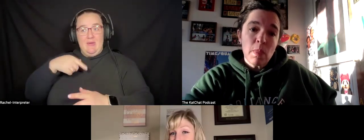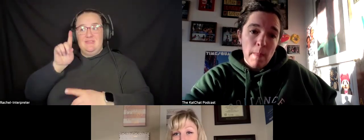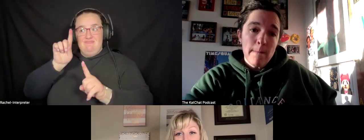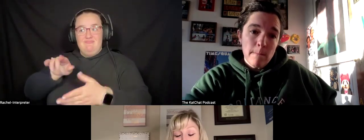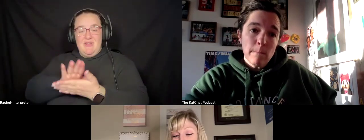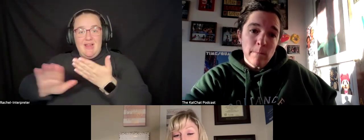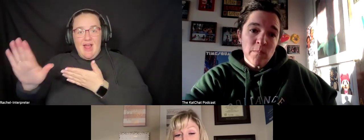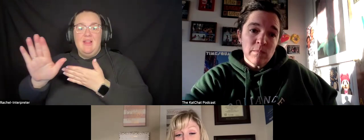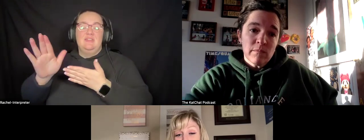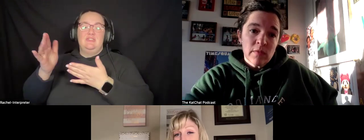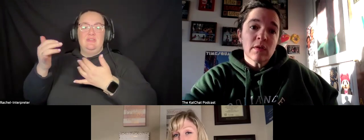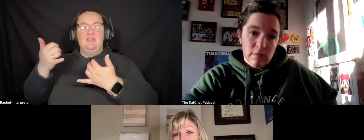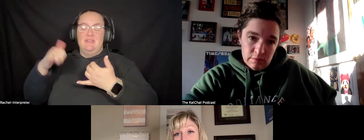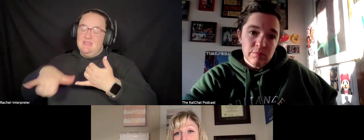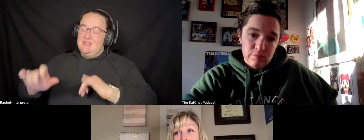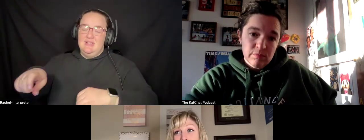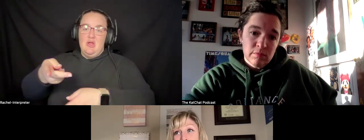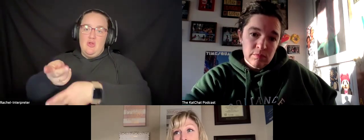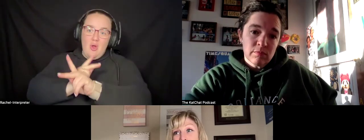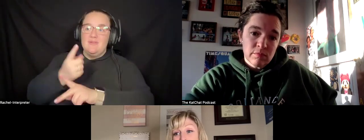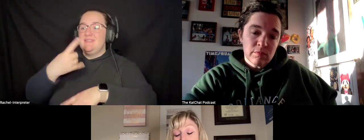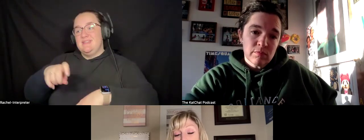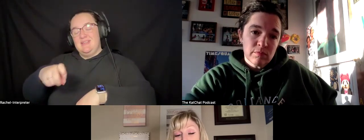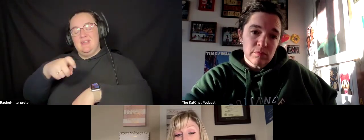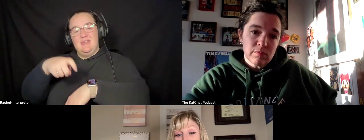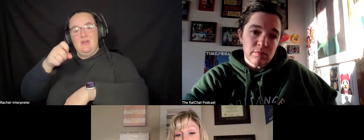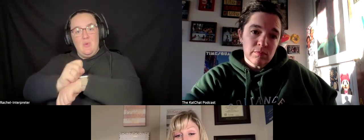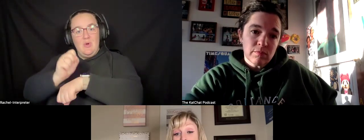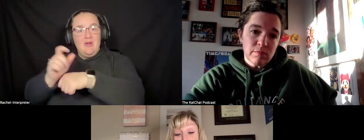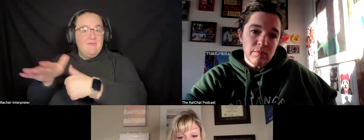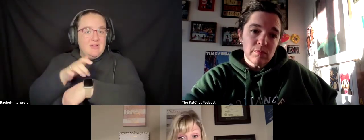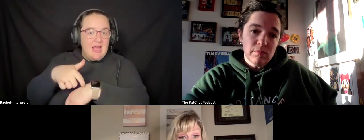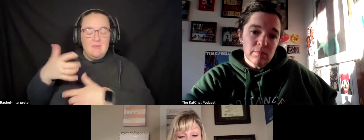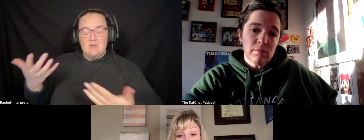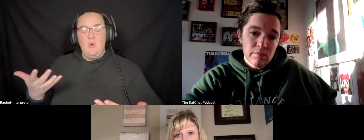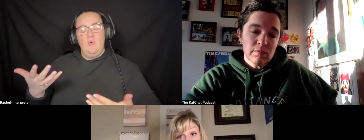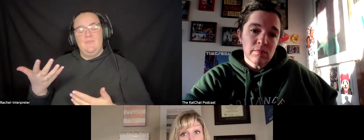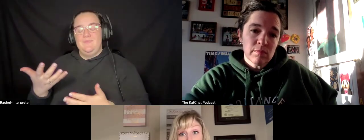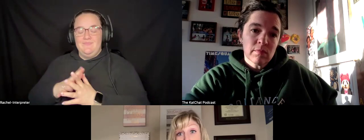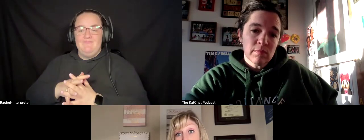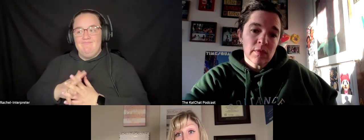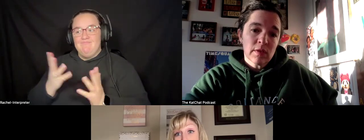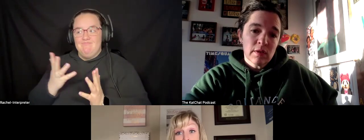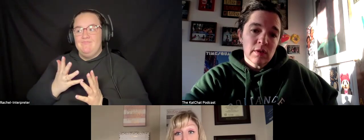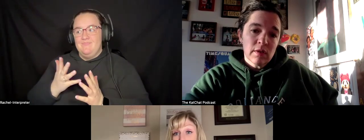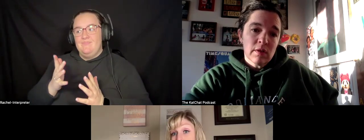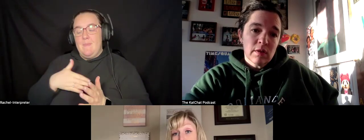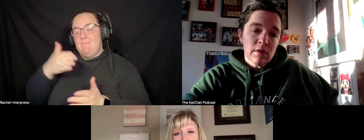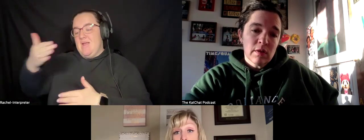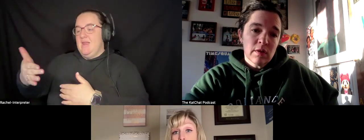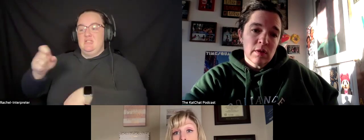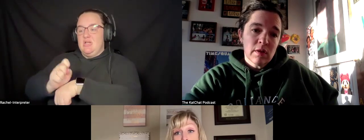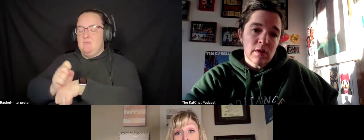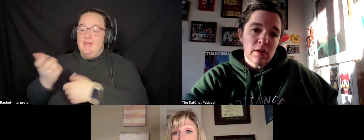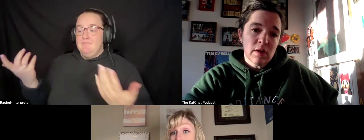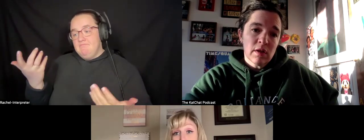school and still get loans and whatever else. And so so that was my next job was just like,